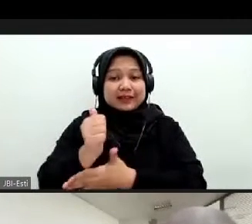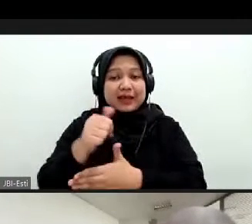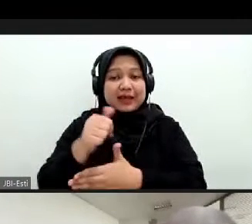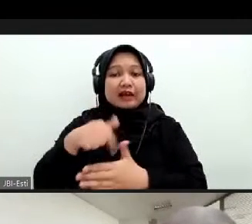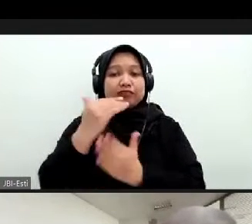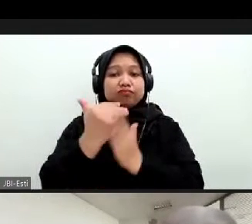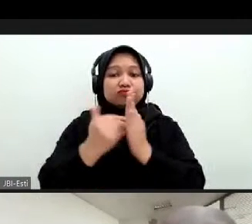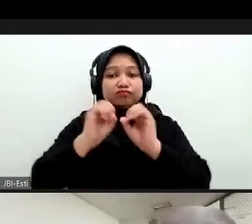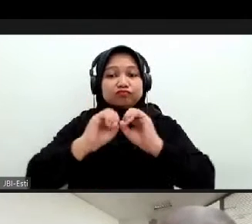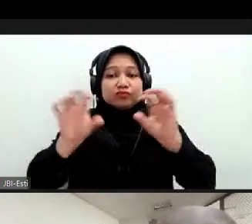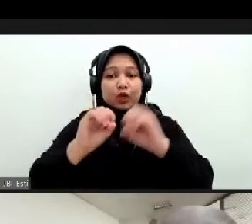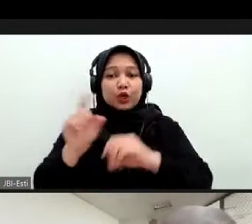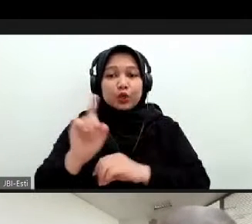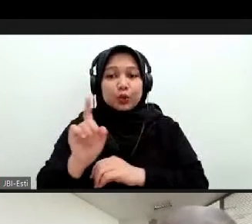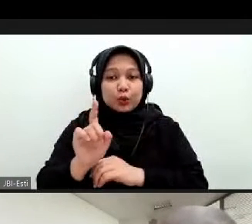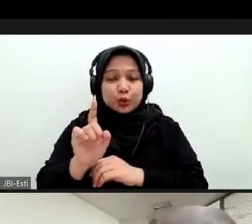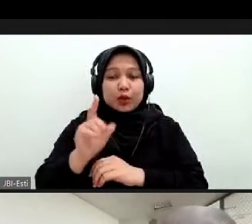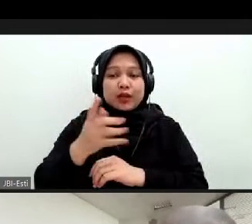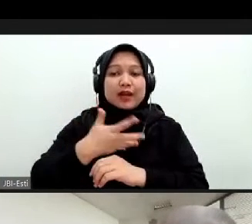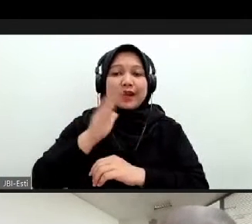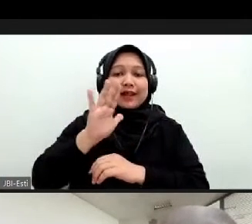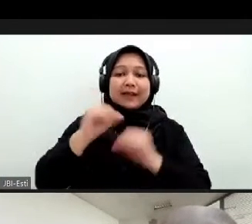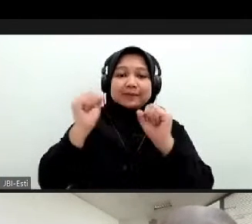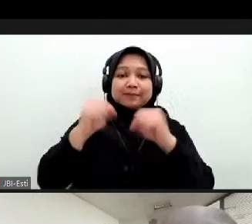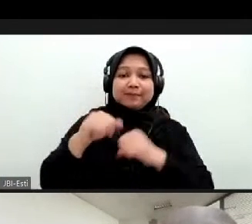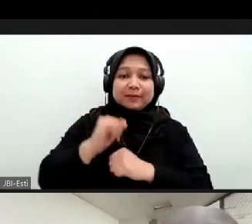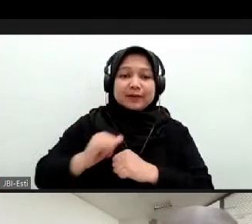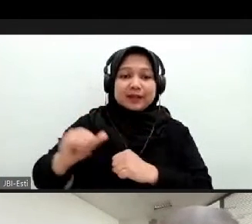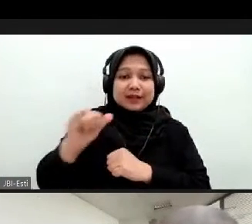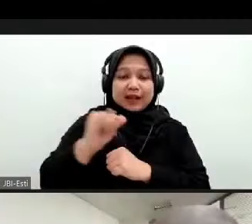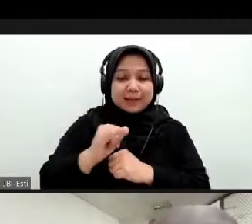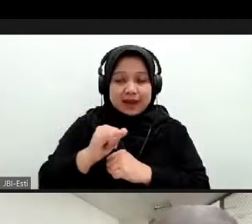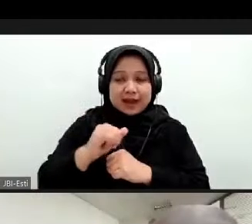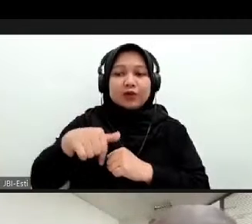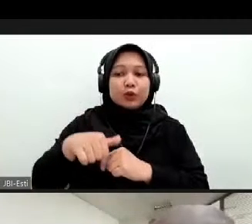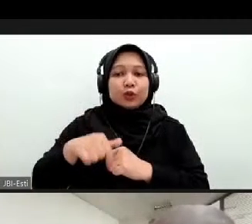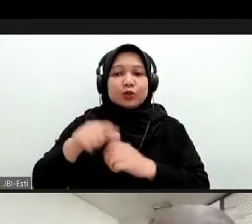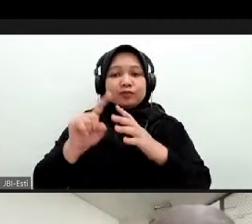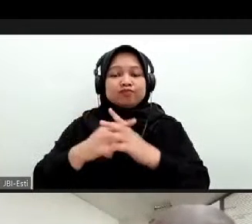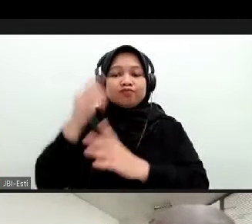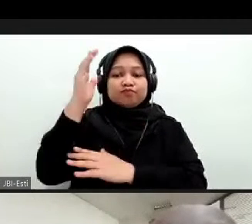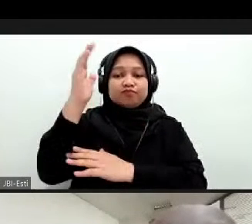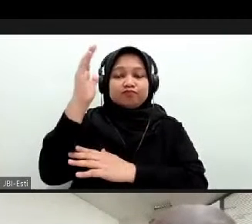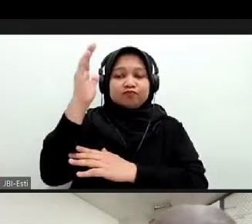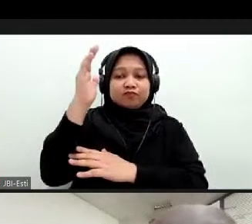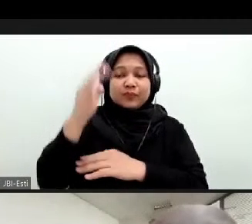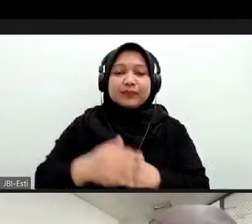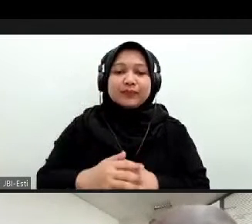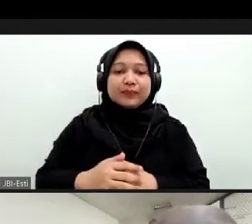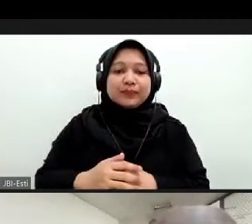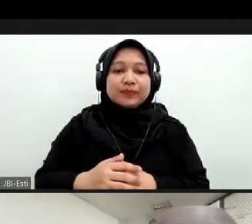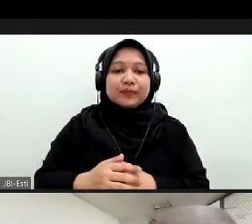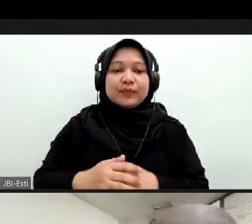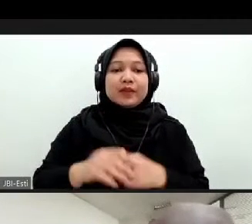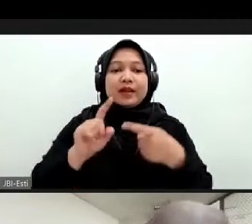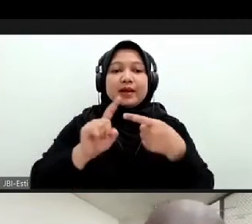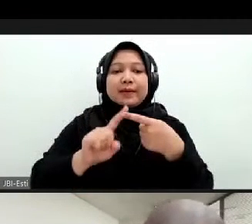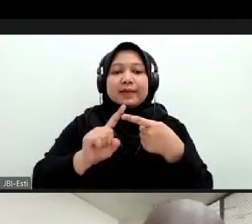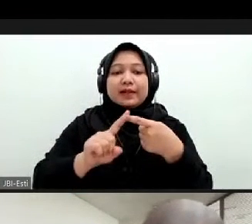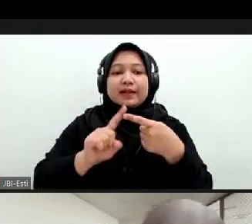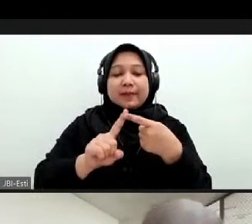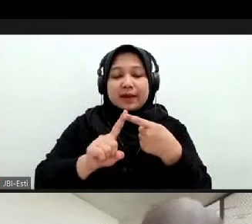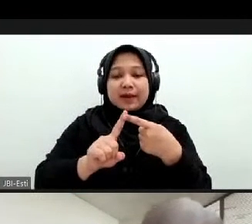dan dicermati bersama selama pelaksanaan webinar guna kelancaran webinar hari ini. Pertama, webinar ini akan saya pandu